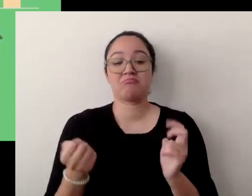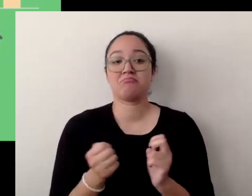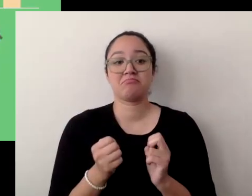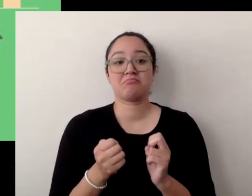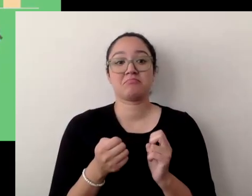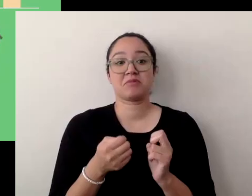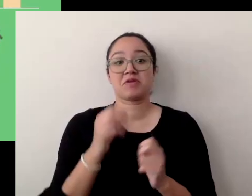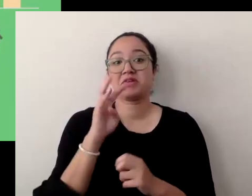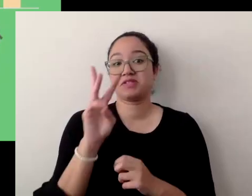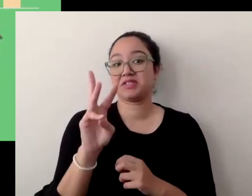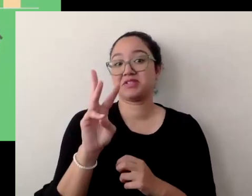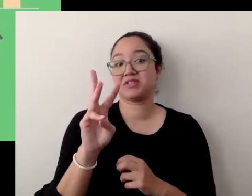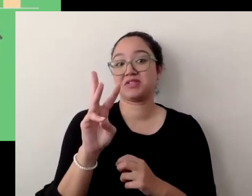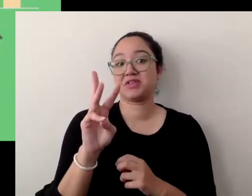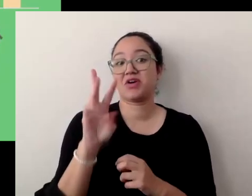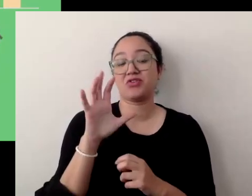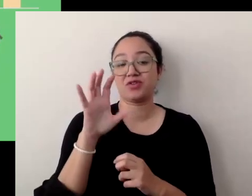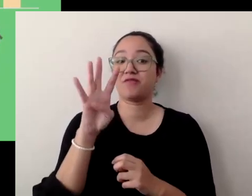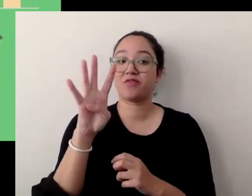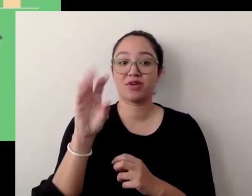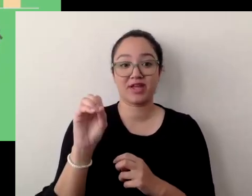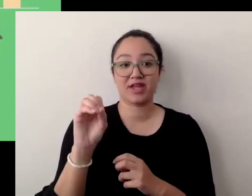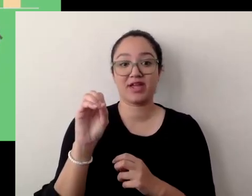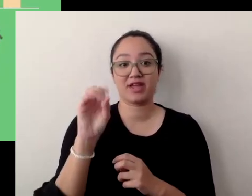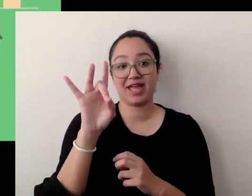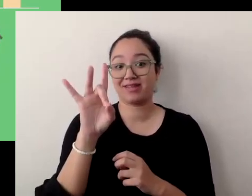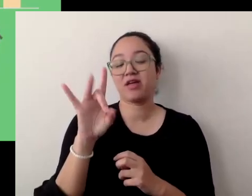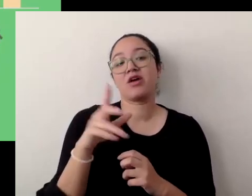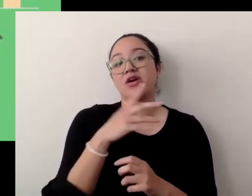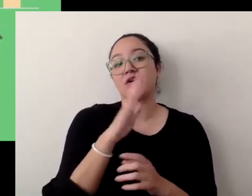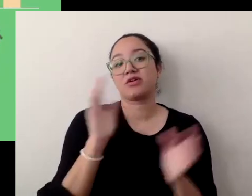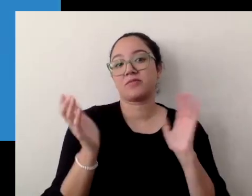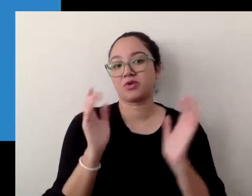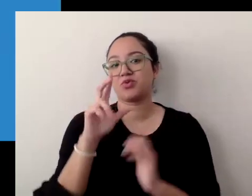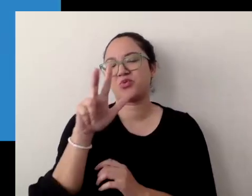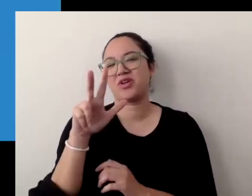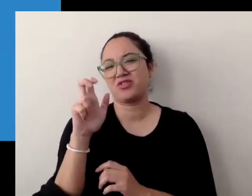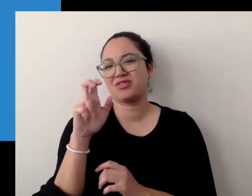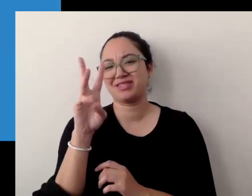And that was 648 versus 362.